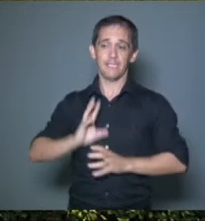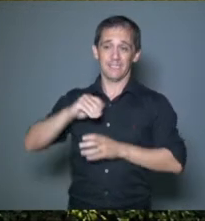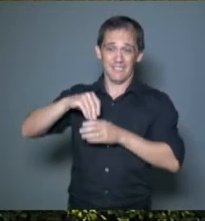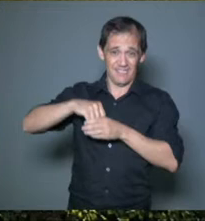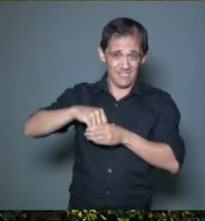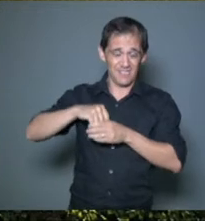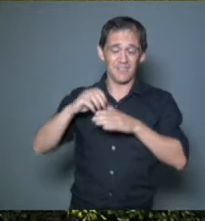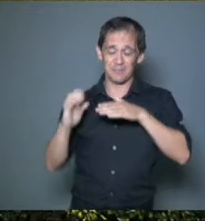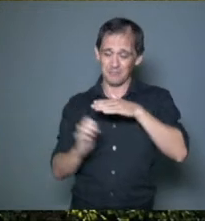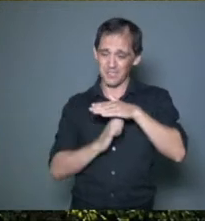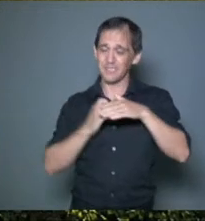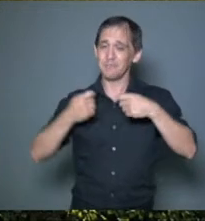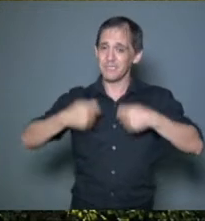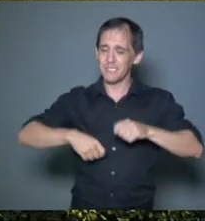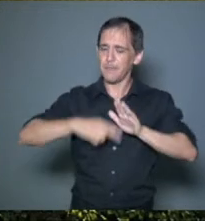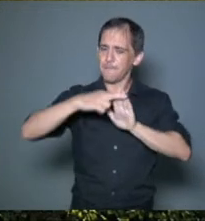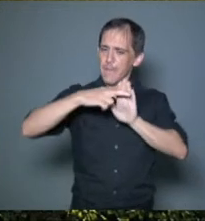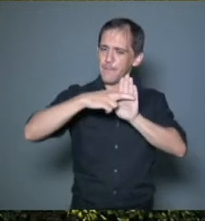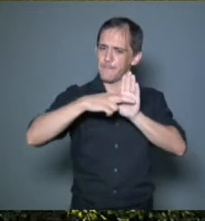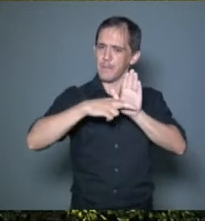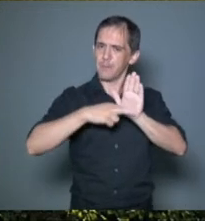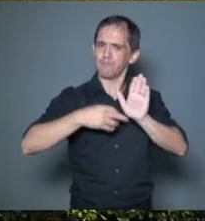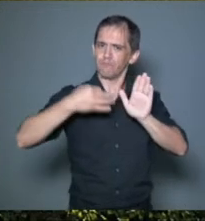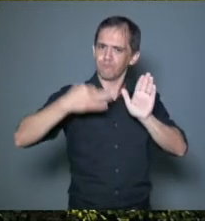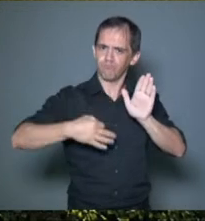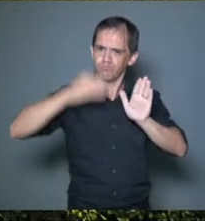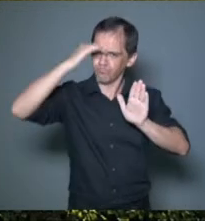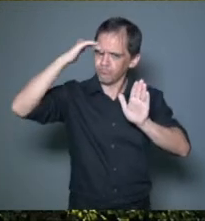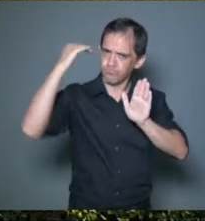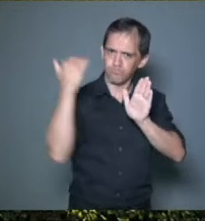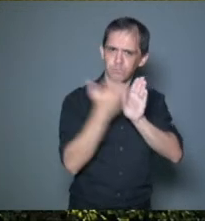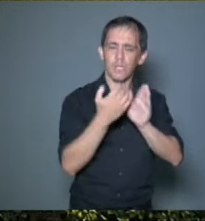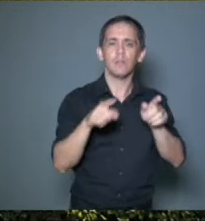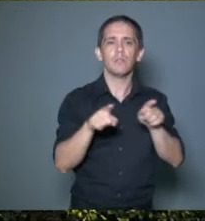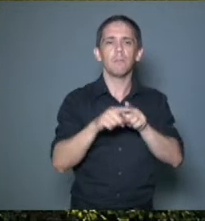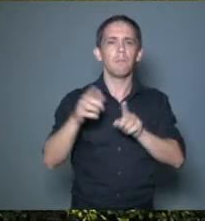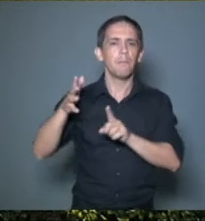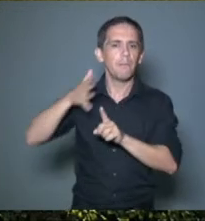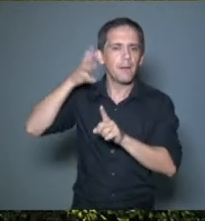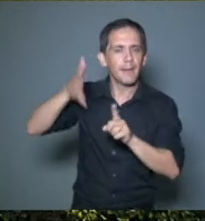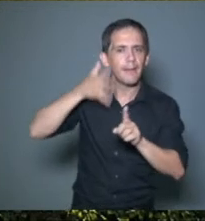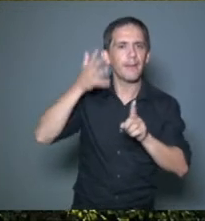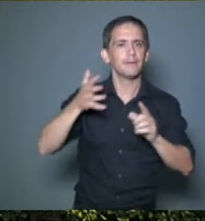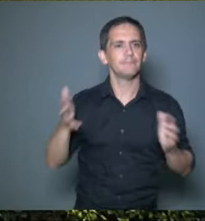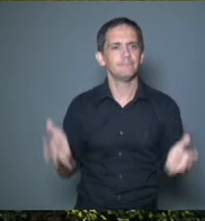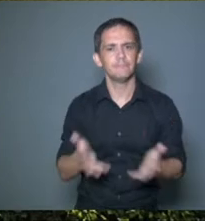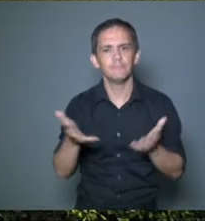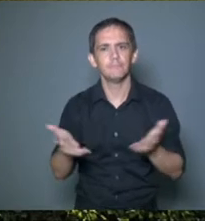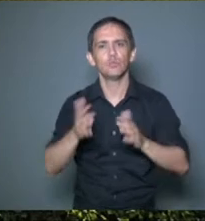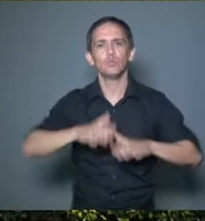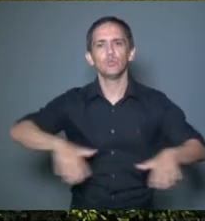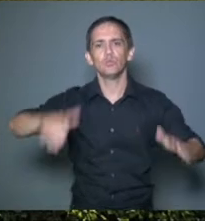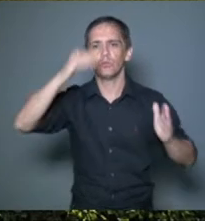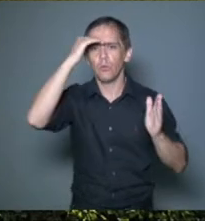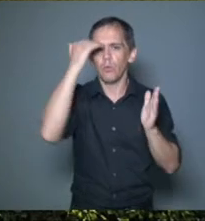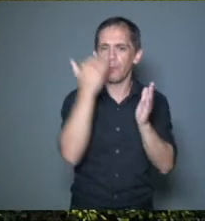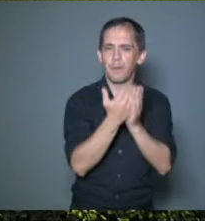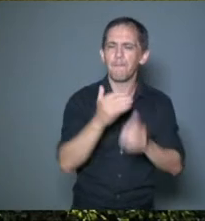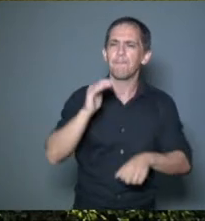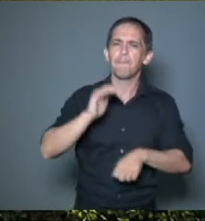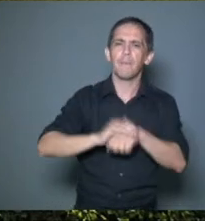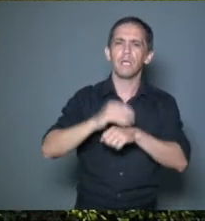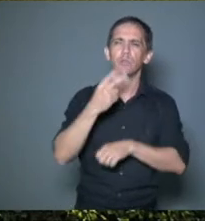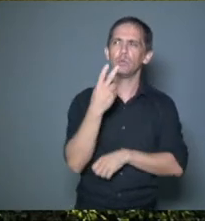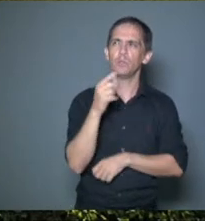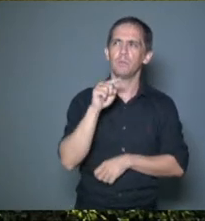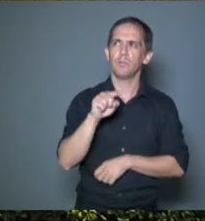conduct and a very good compliance group in the company today with awareness and training. More than